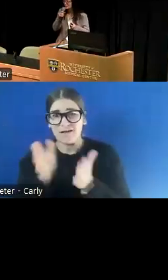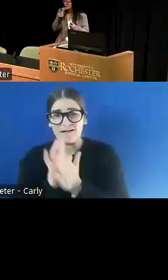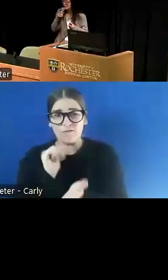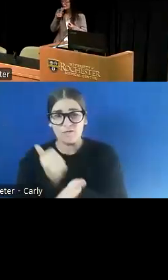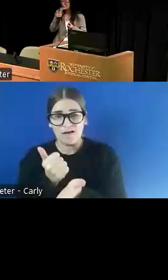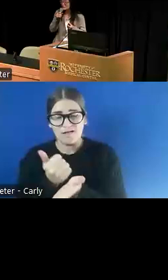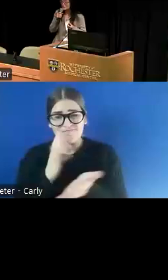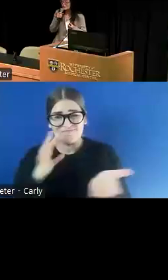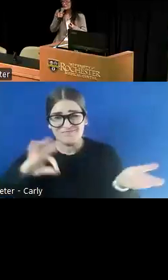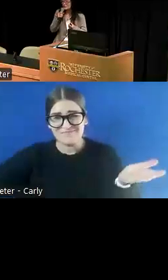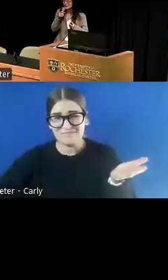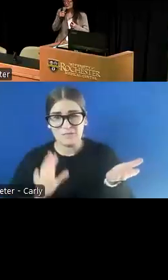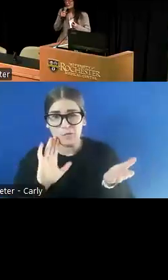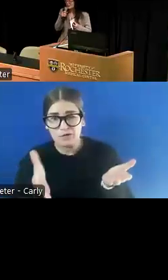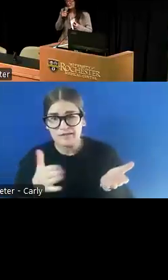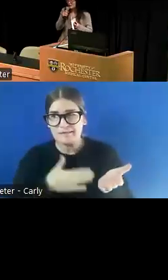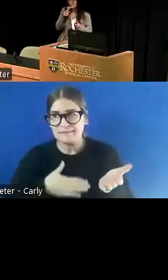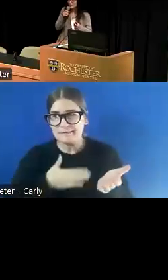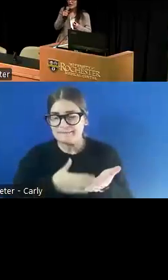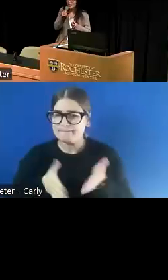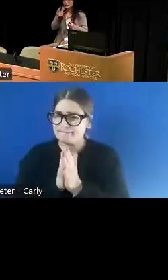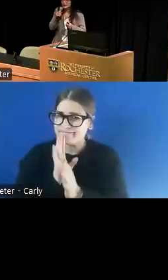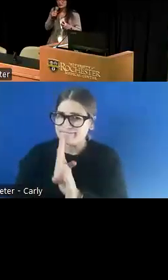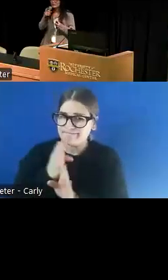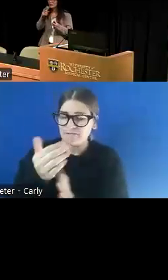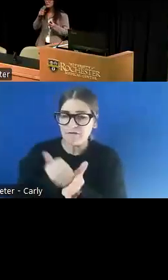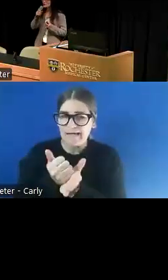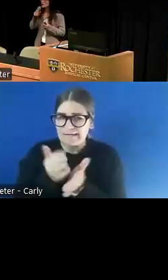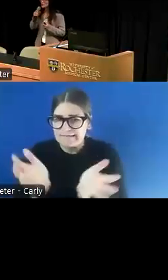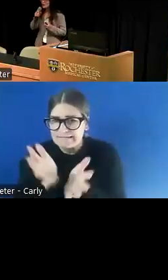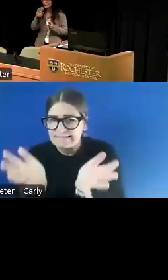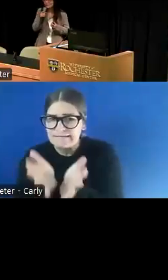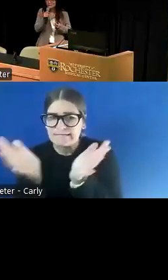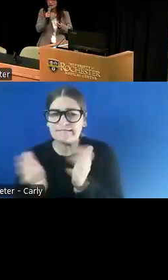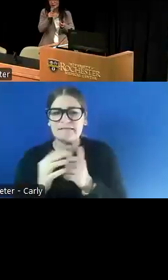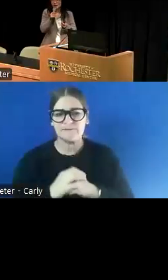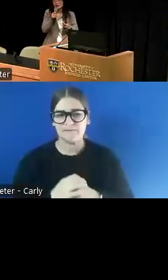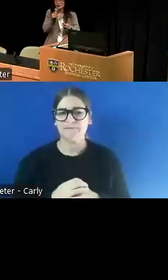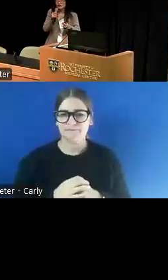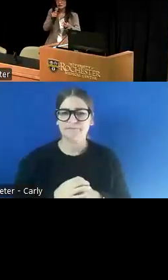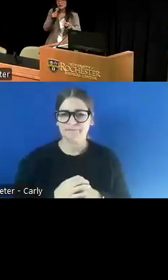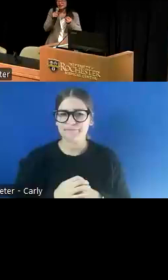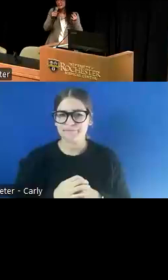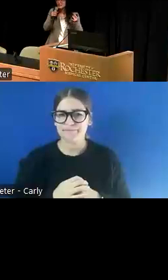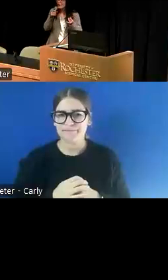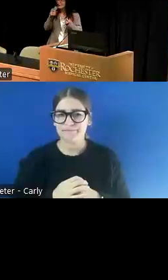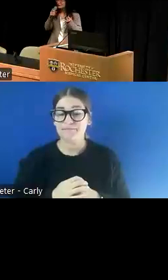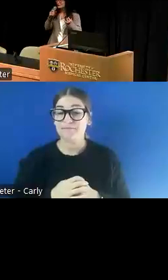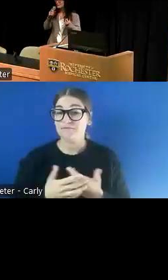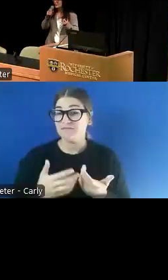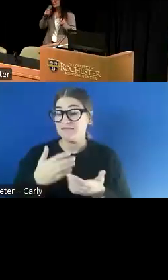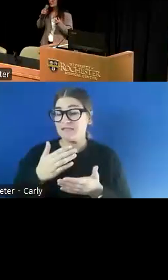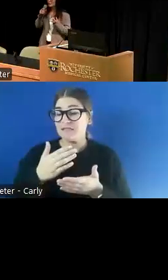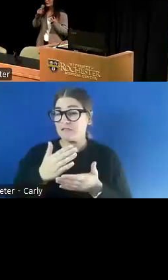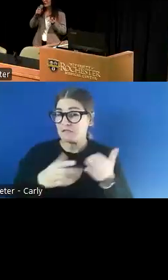really beneficial for you to seek professional help. And some of them would do just like a test call to